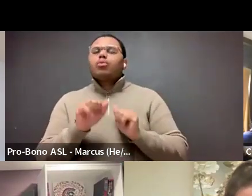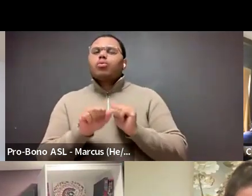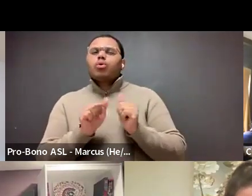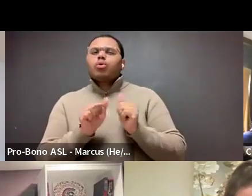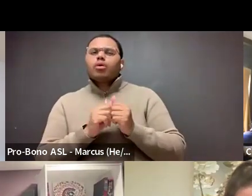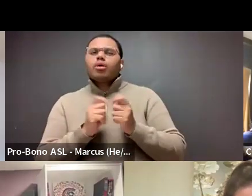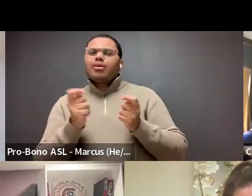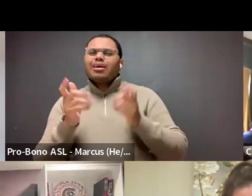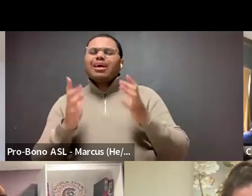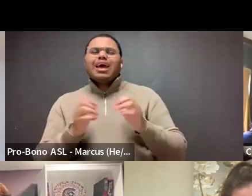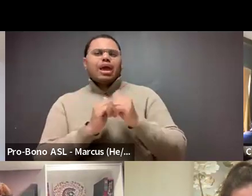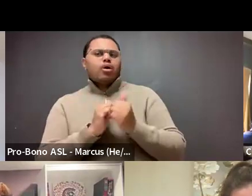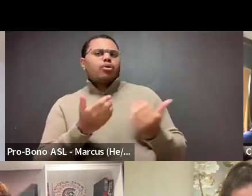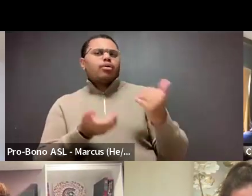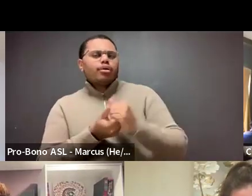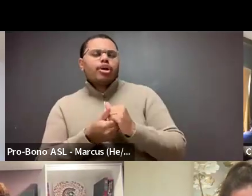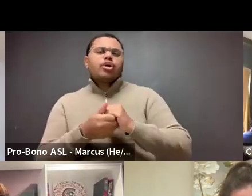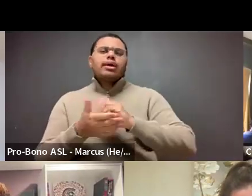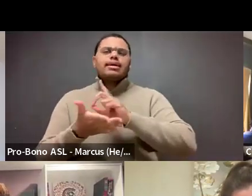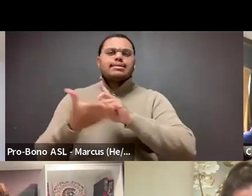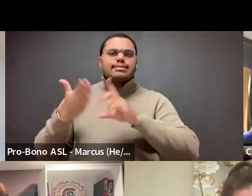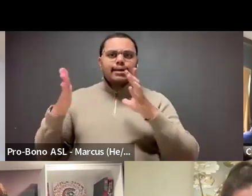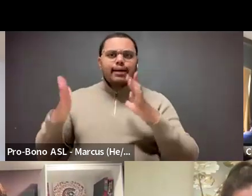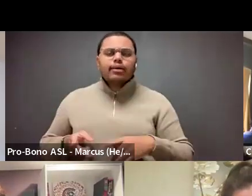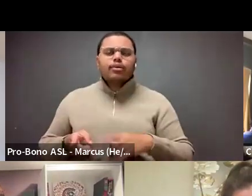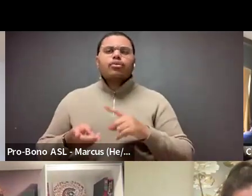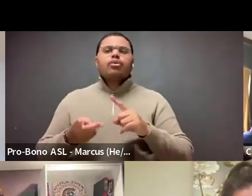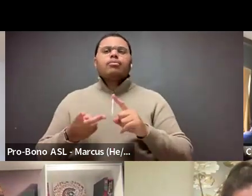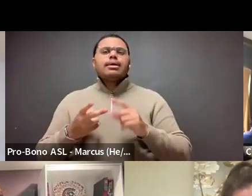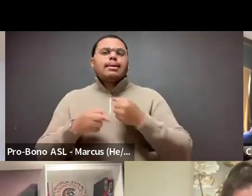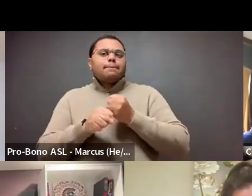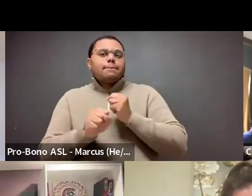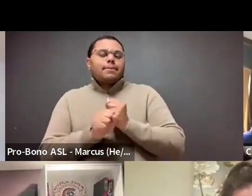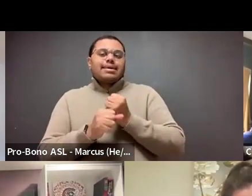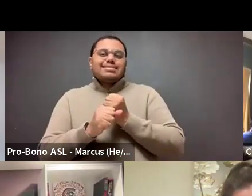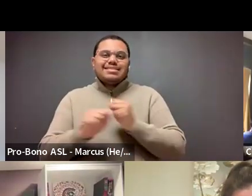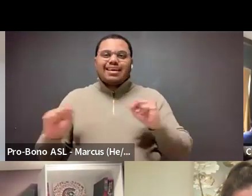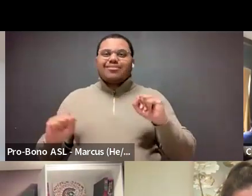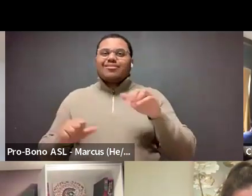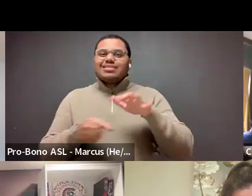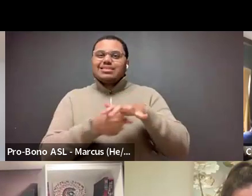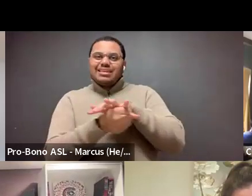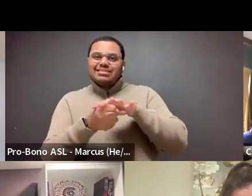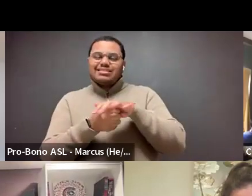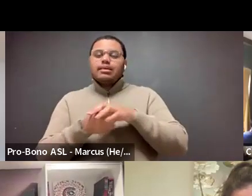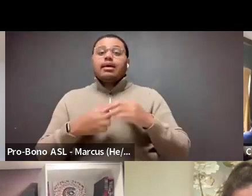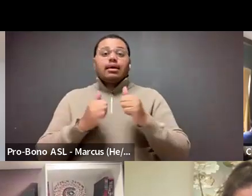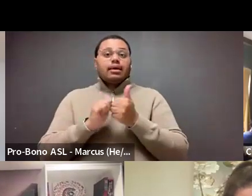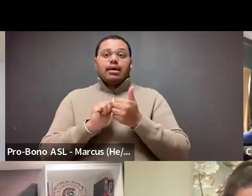How do we collaborate with designers, dramaturgy, et cetera, to create a safe space? Mm-hmm. Anyone want to address